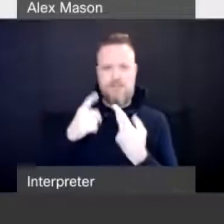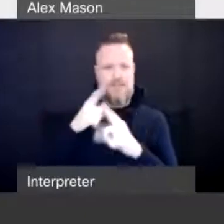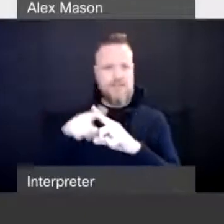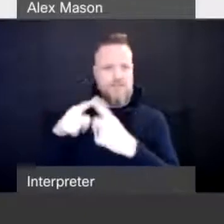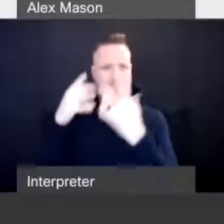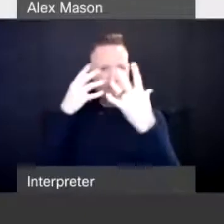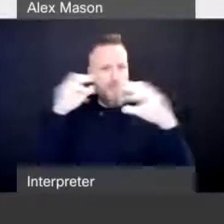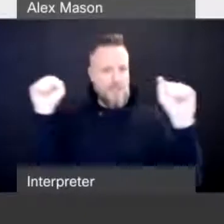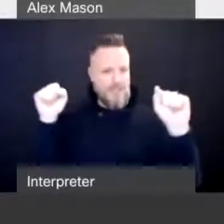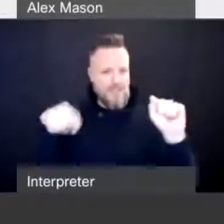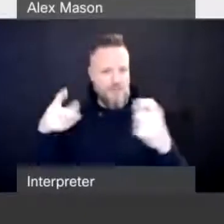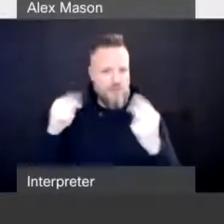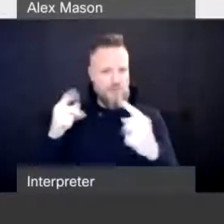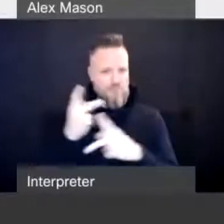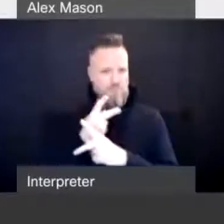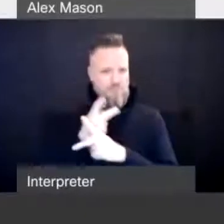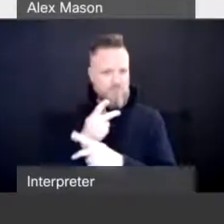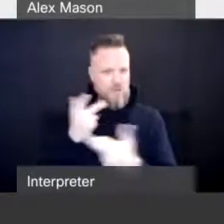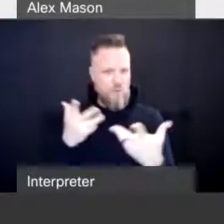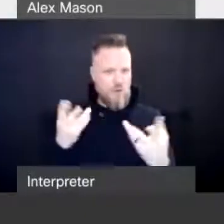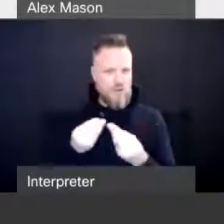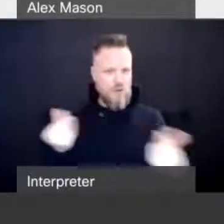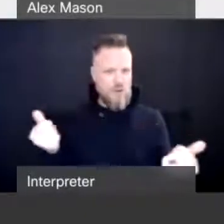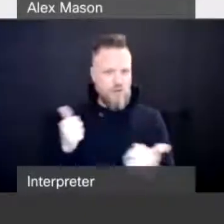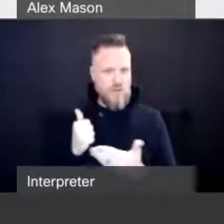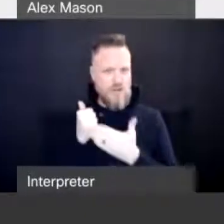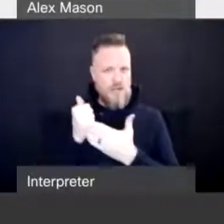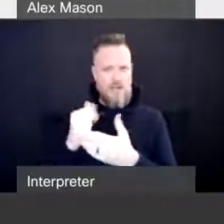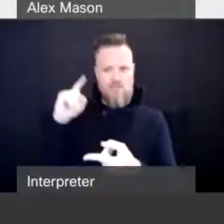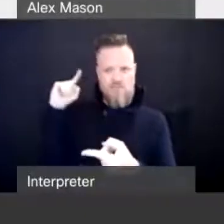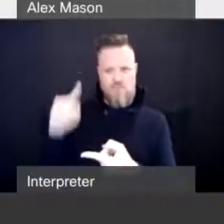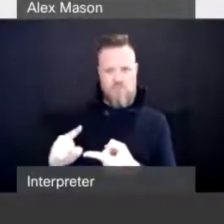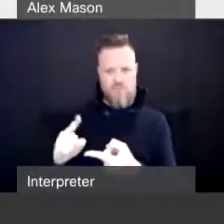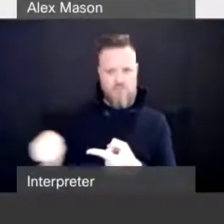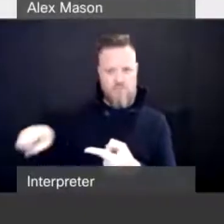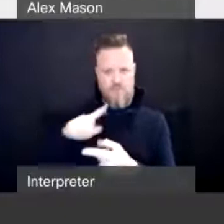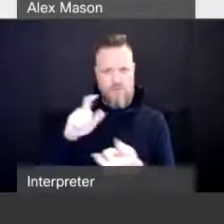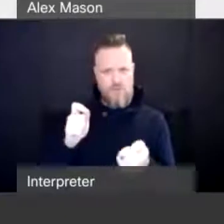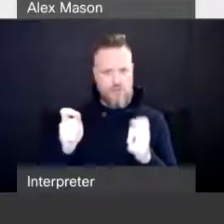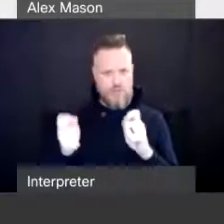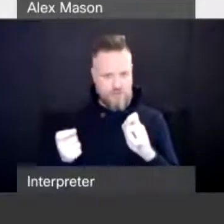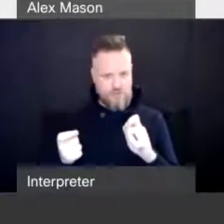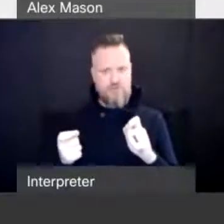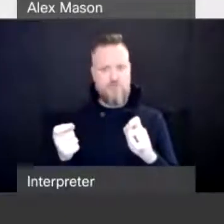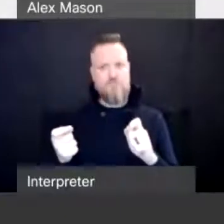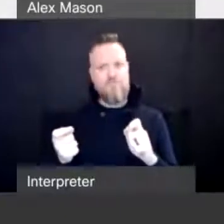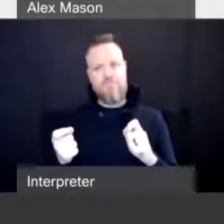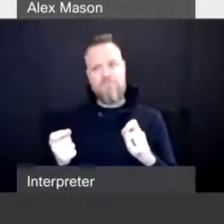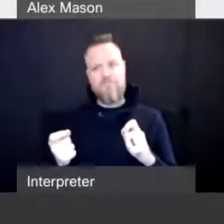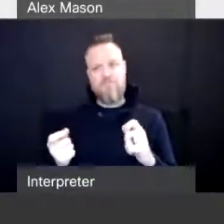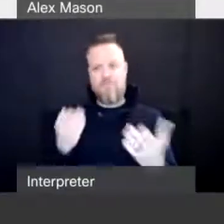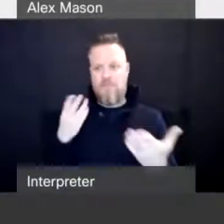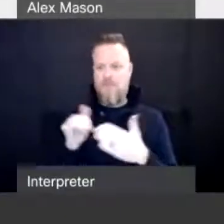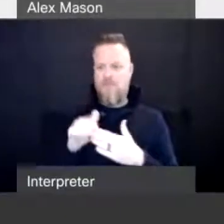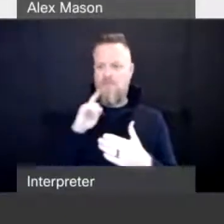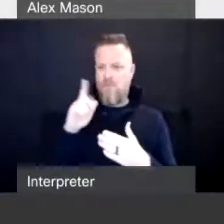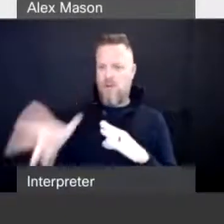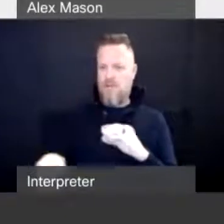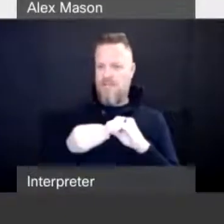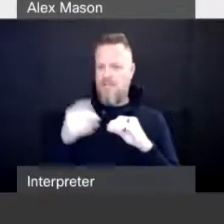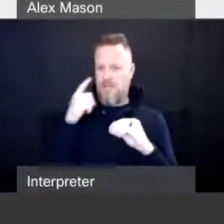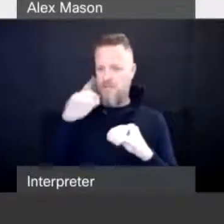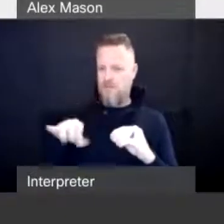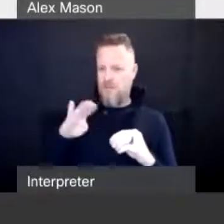out a solution to help mitigate that change would be the addition that's in the bill